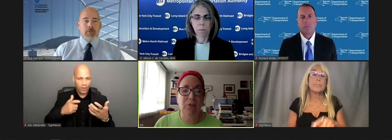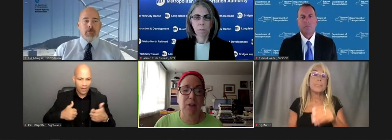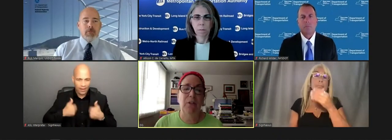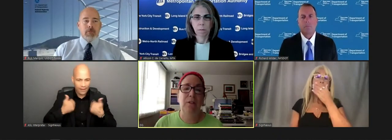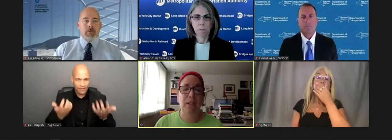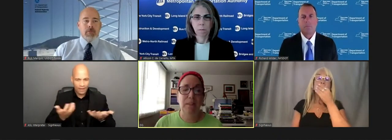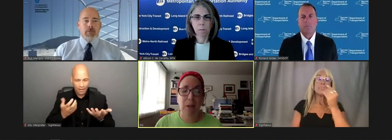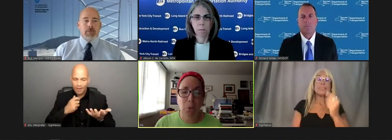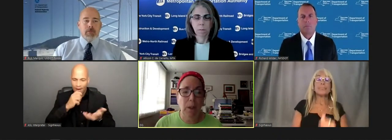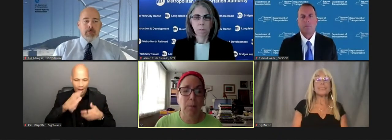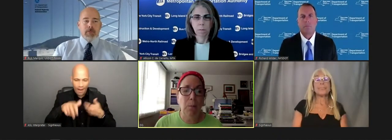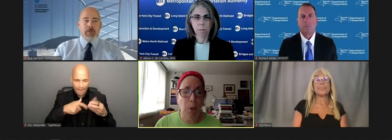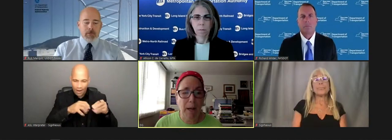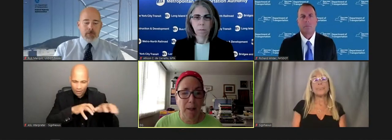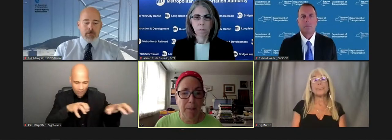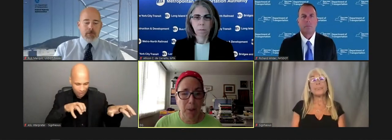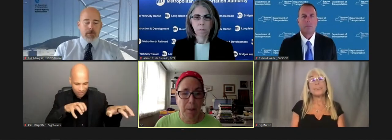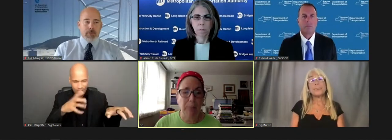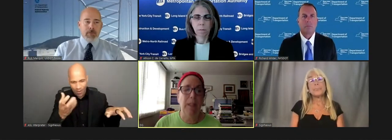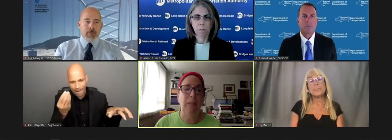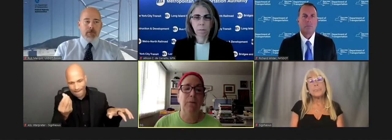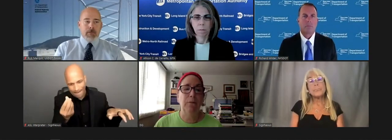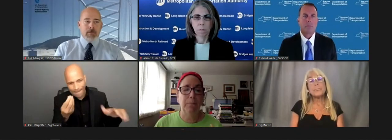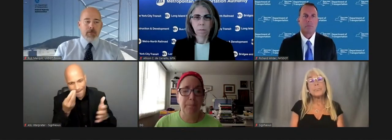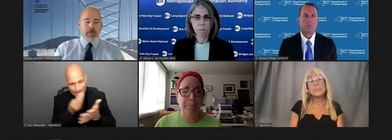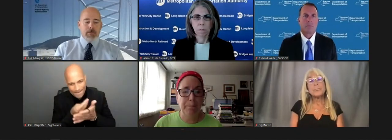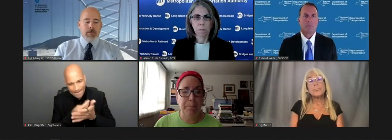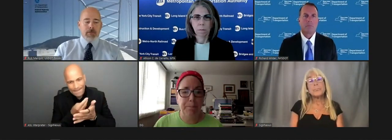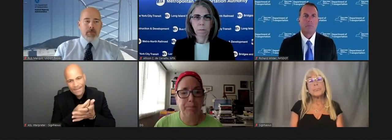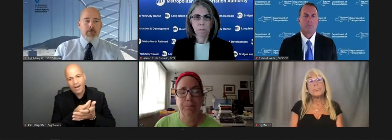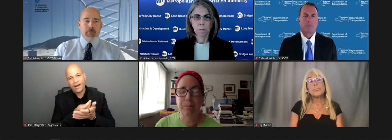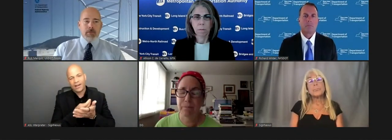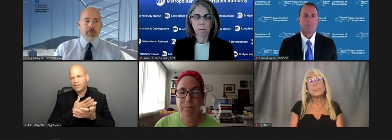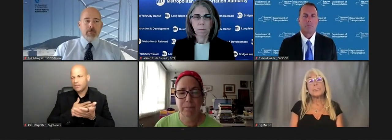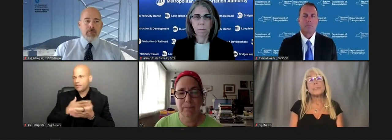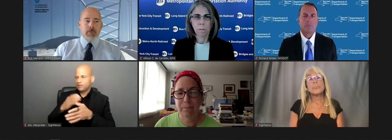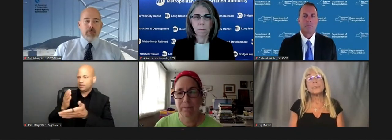know it's not about congestion it's about you wanting a more pot a bigger pot of money